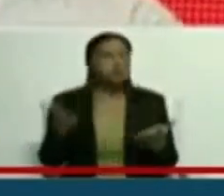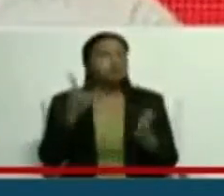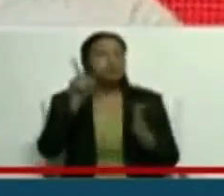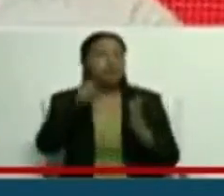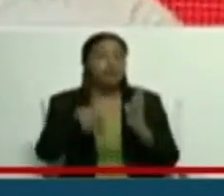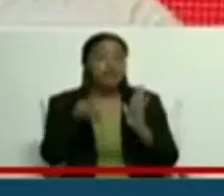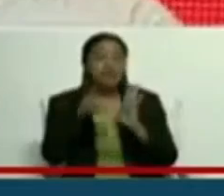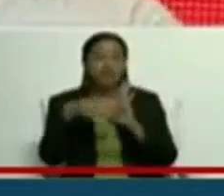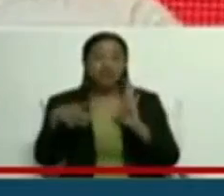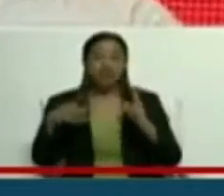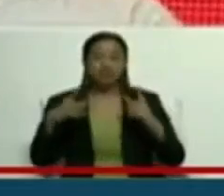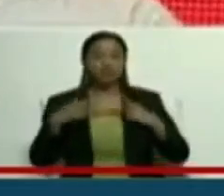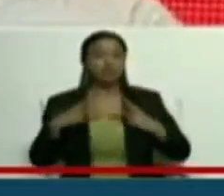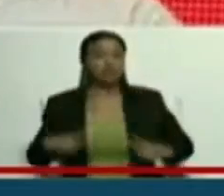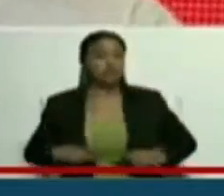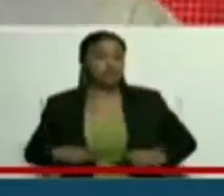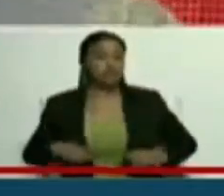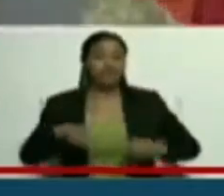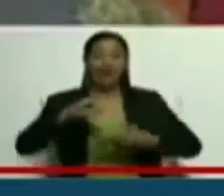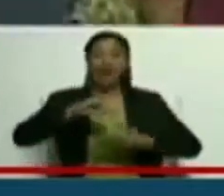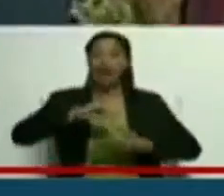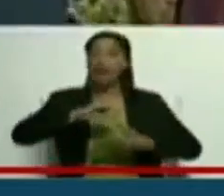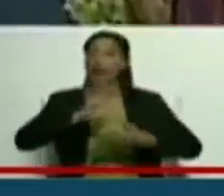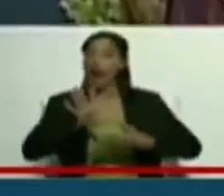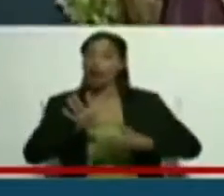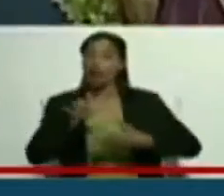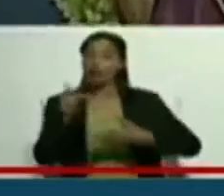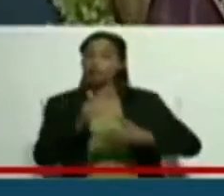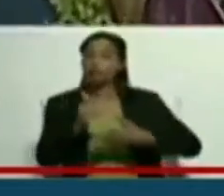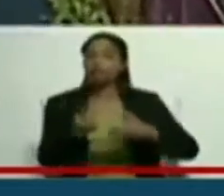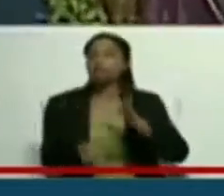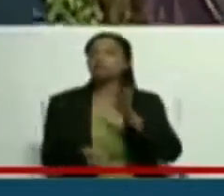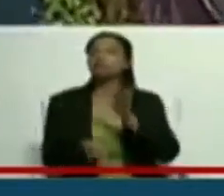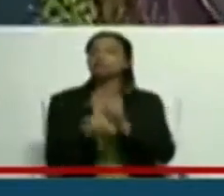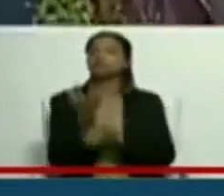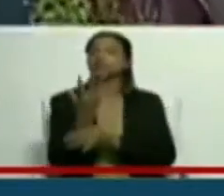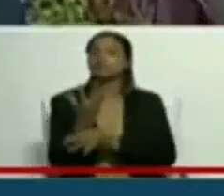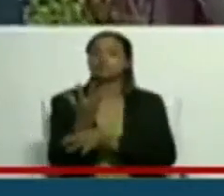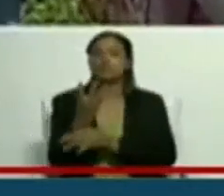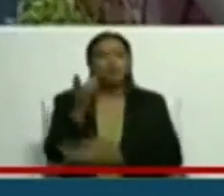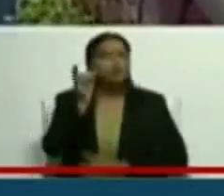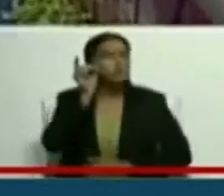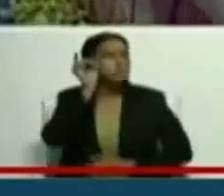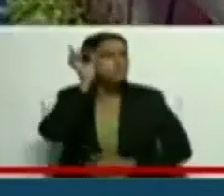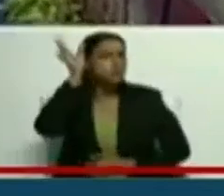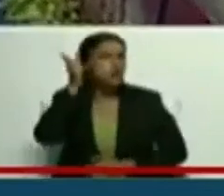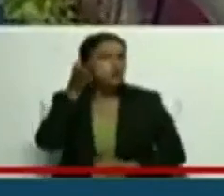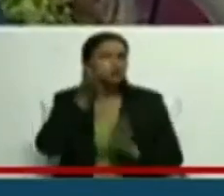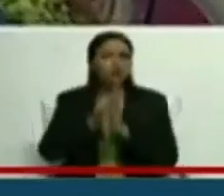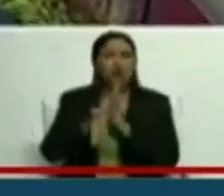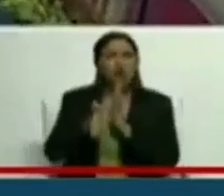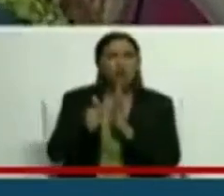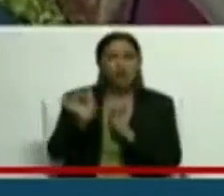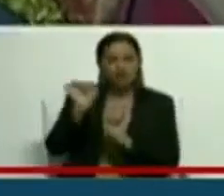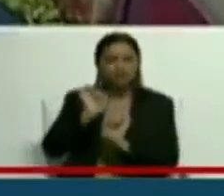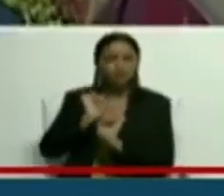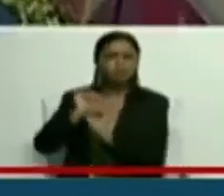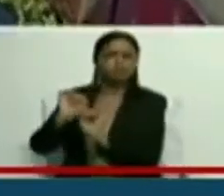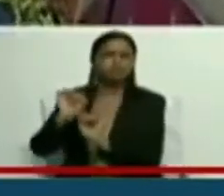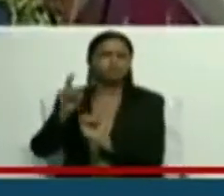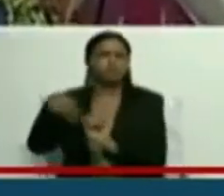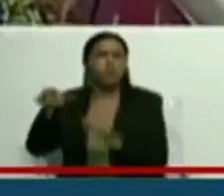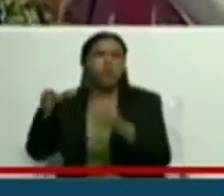for the right of life. The ALBA, that was born as an alternative